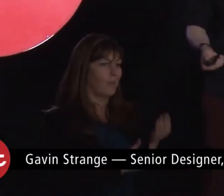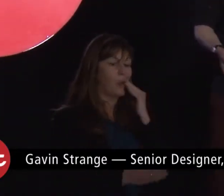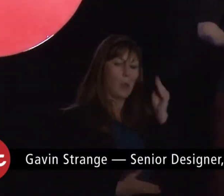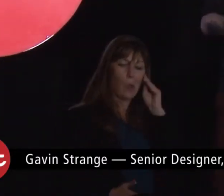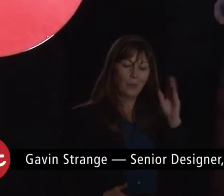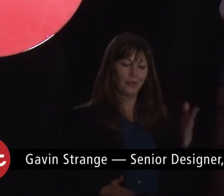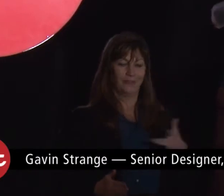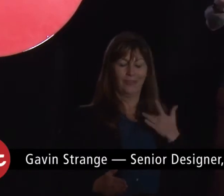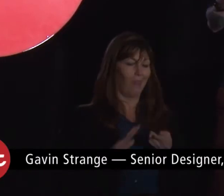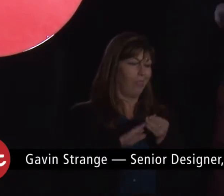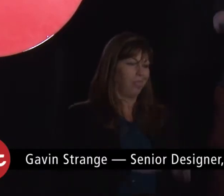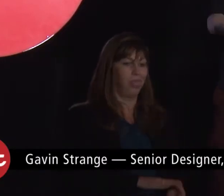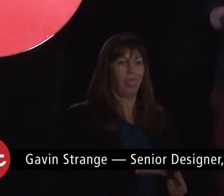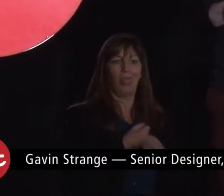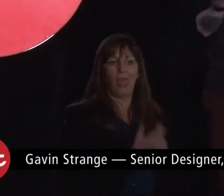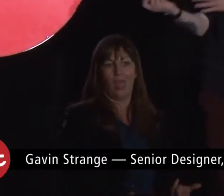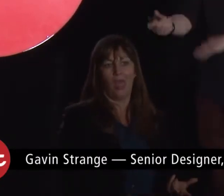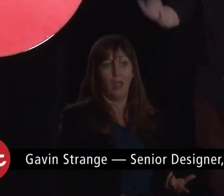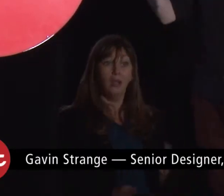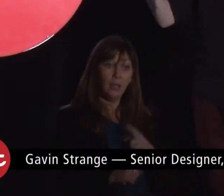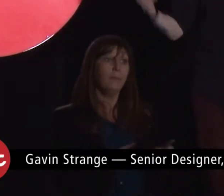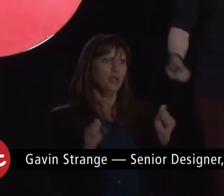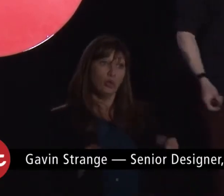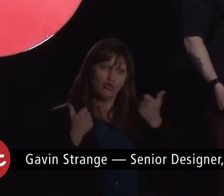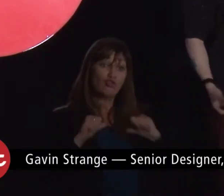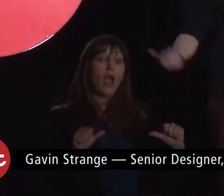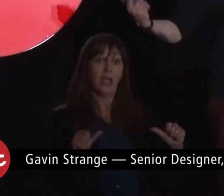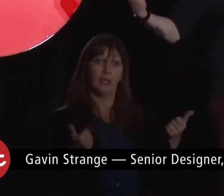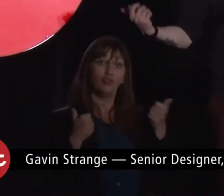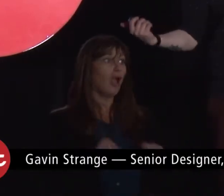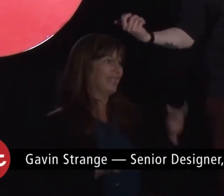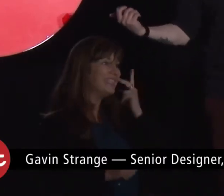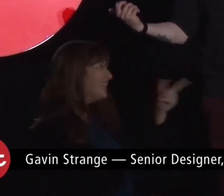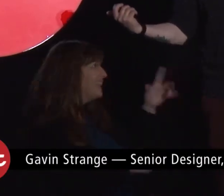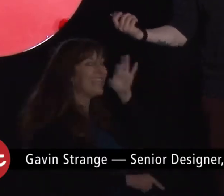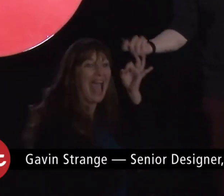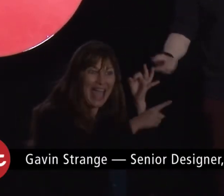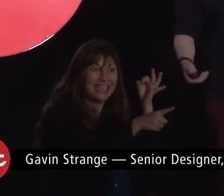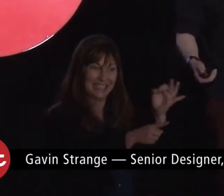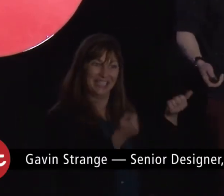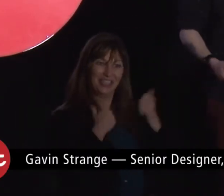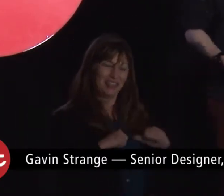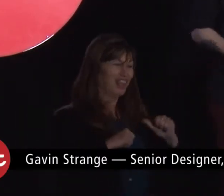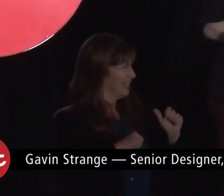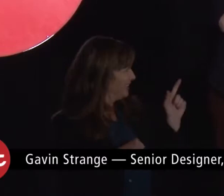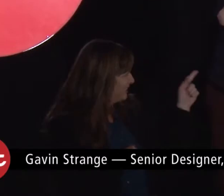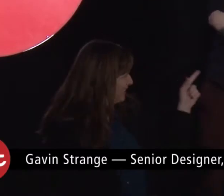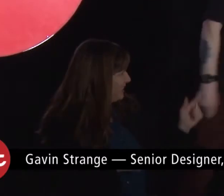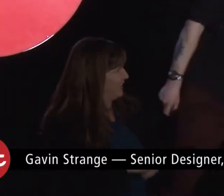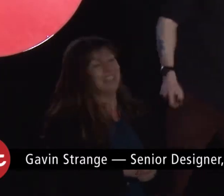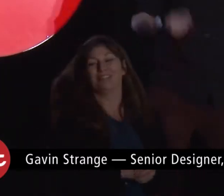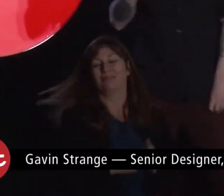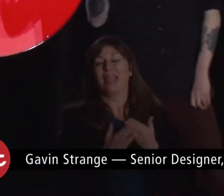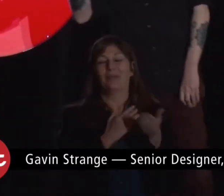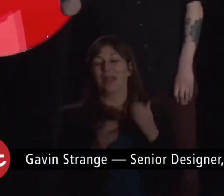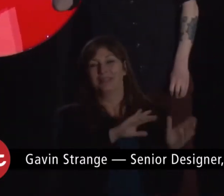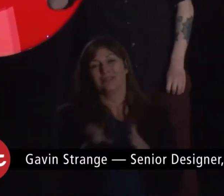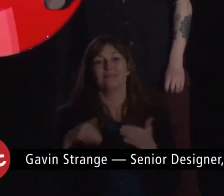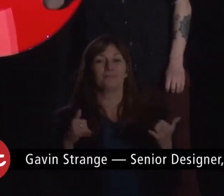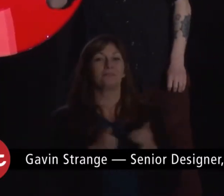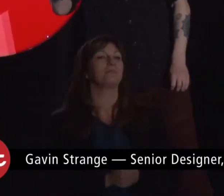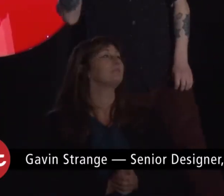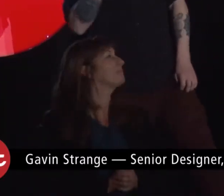know, that's really difficult to find. But try, like the cat trying to find whatever's at the bottom of that vase. I don't know.